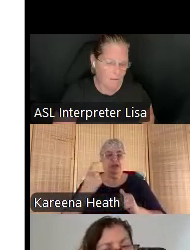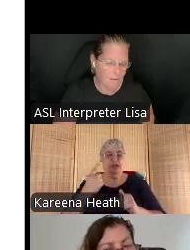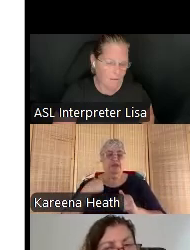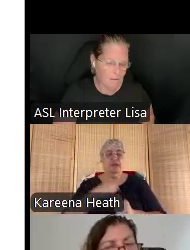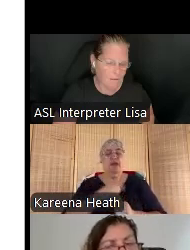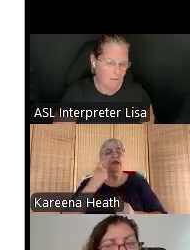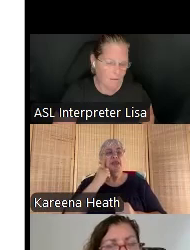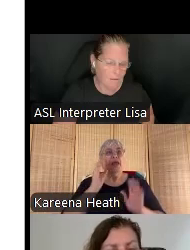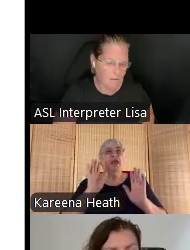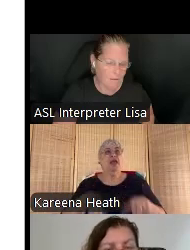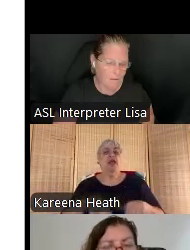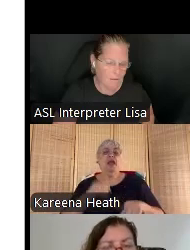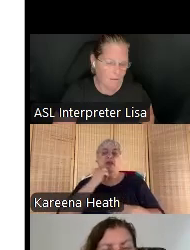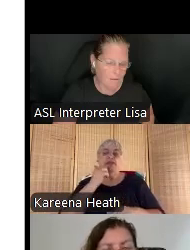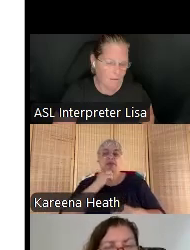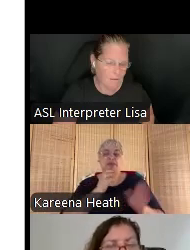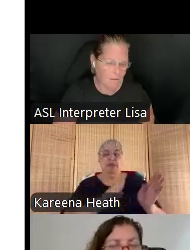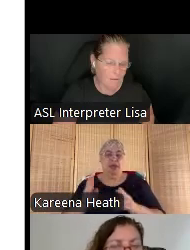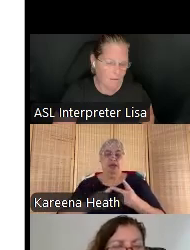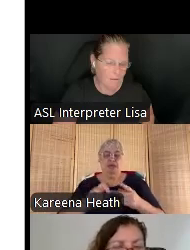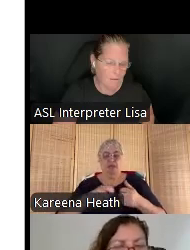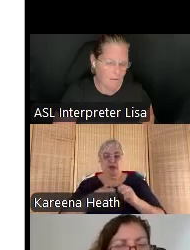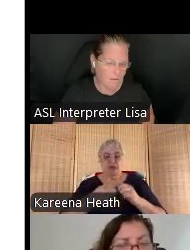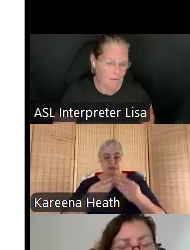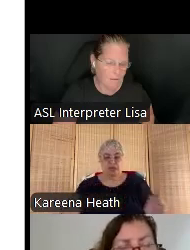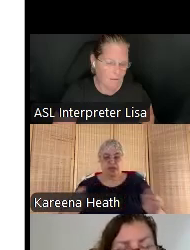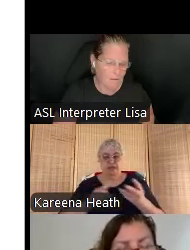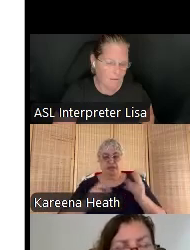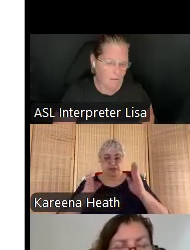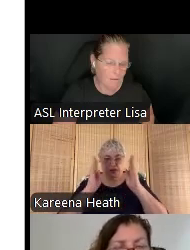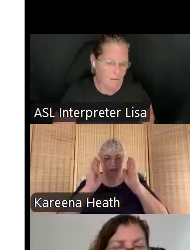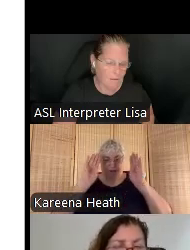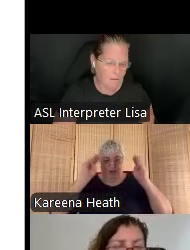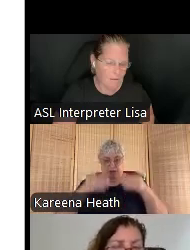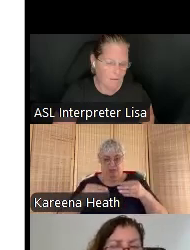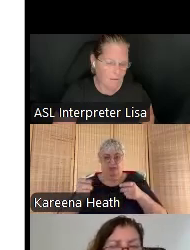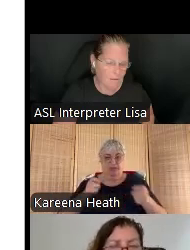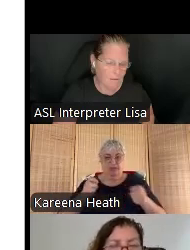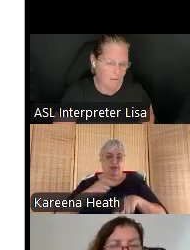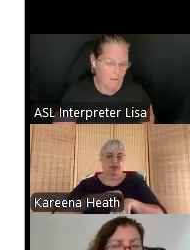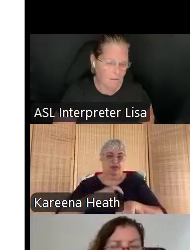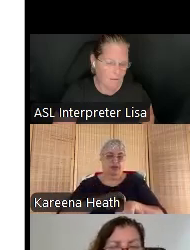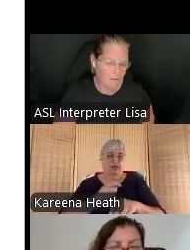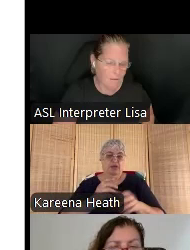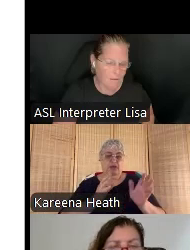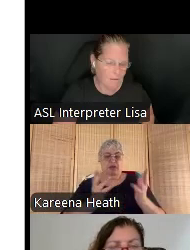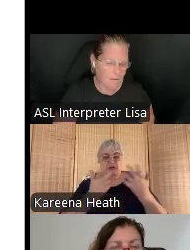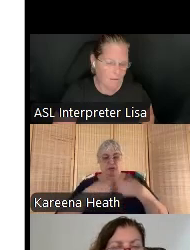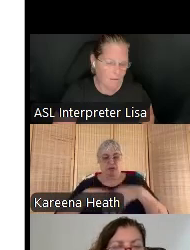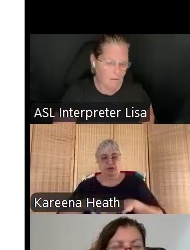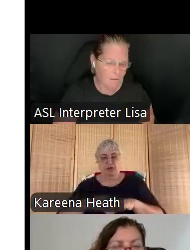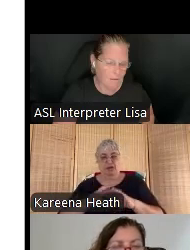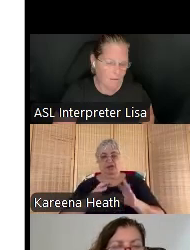for granted: planning, problem solving, attention and concentration, managing time, organizational skills.